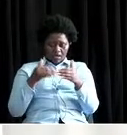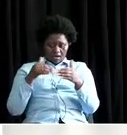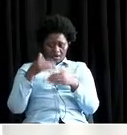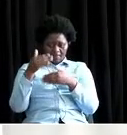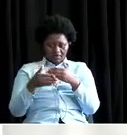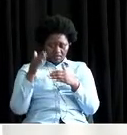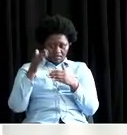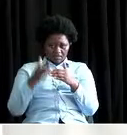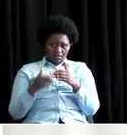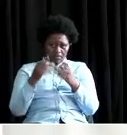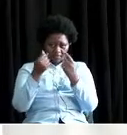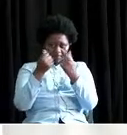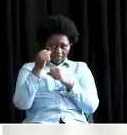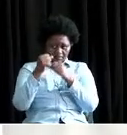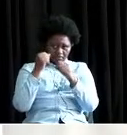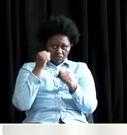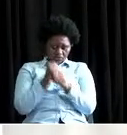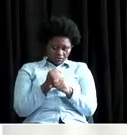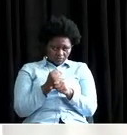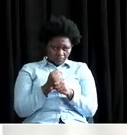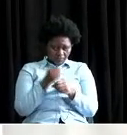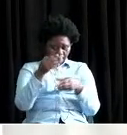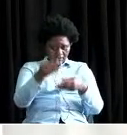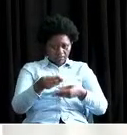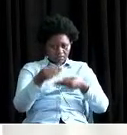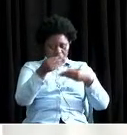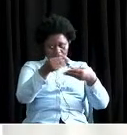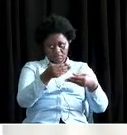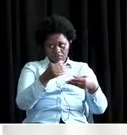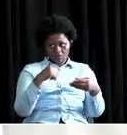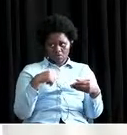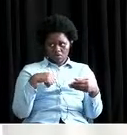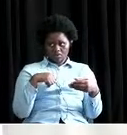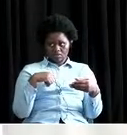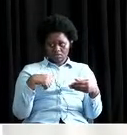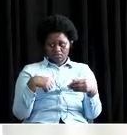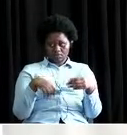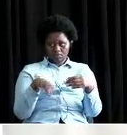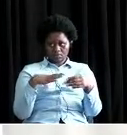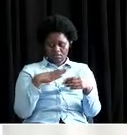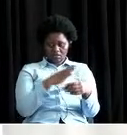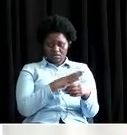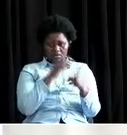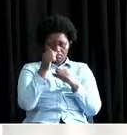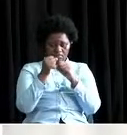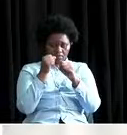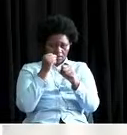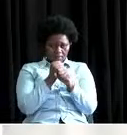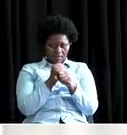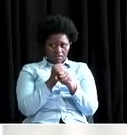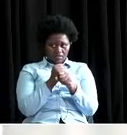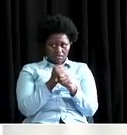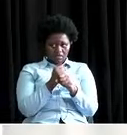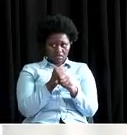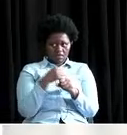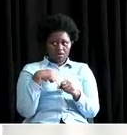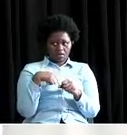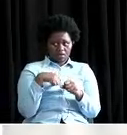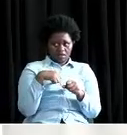the financial year, table in the municipal council the annual report of the